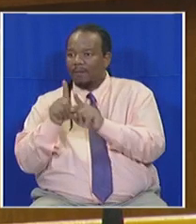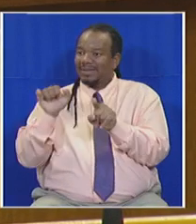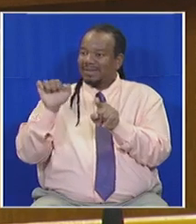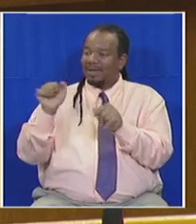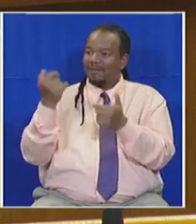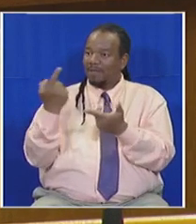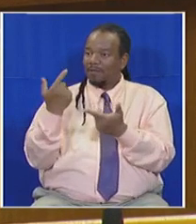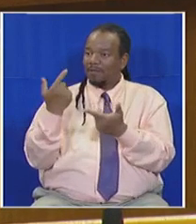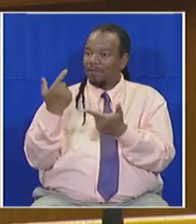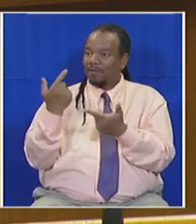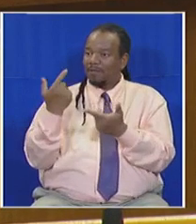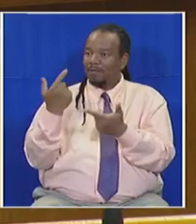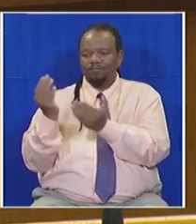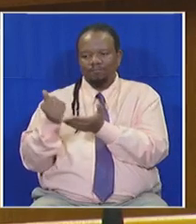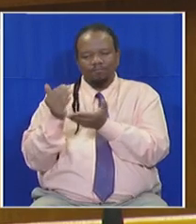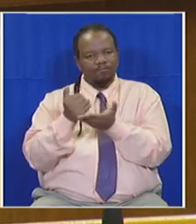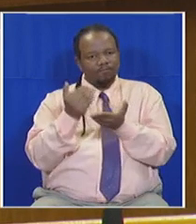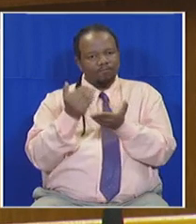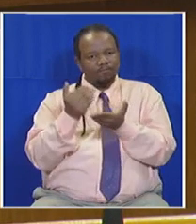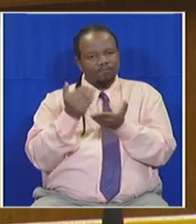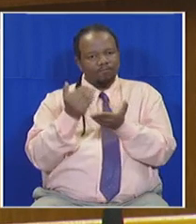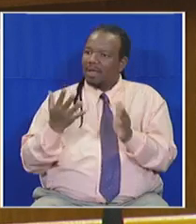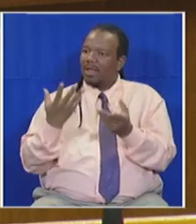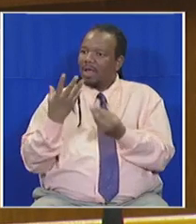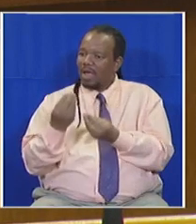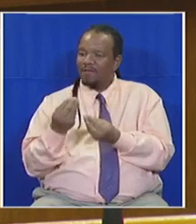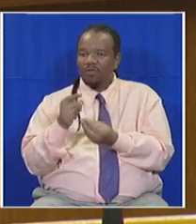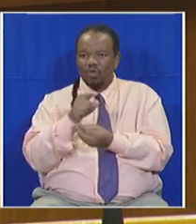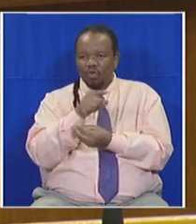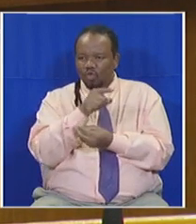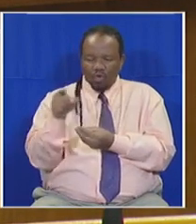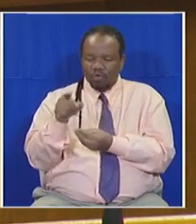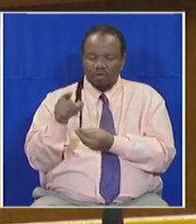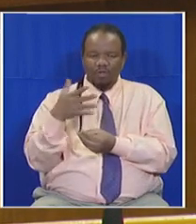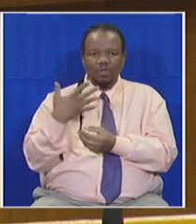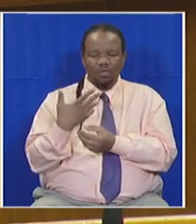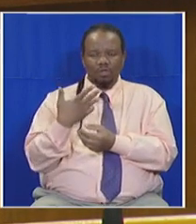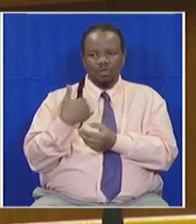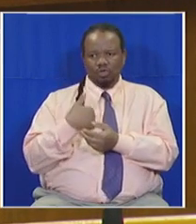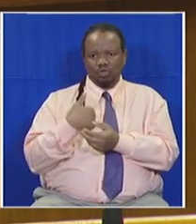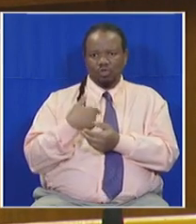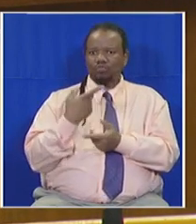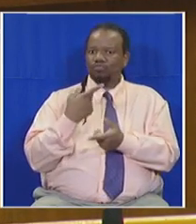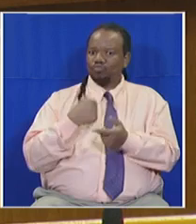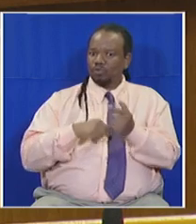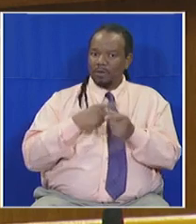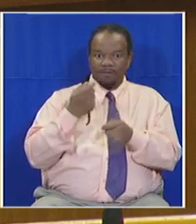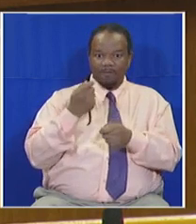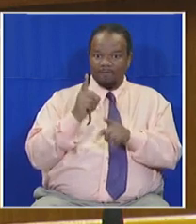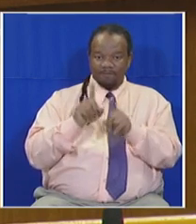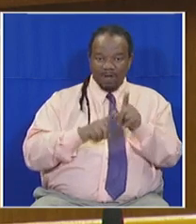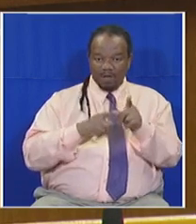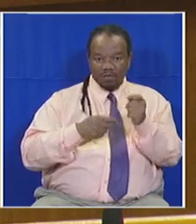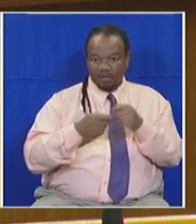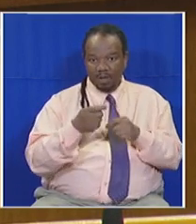capacity to handle MIG conversions for municipalities that fail to spend MIG allocation, and also by